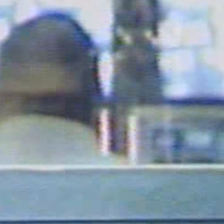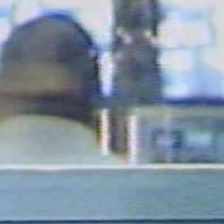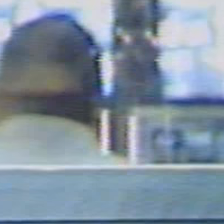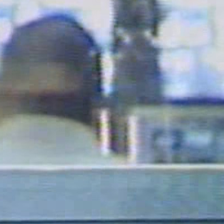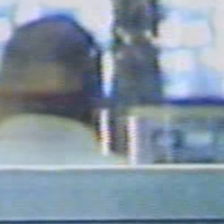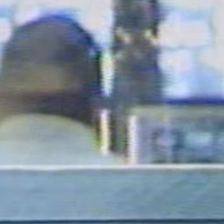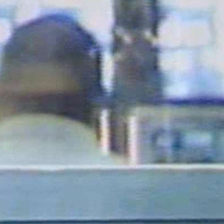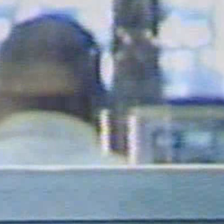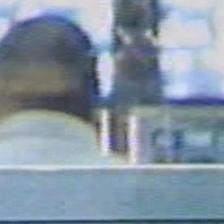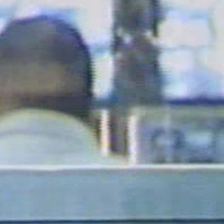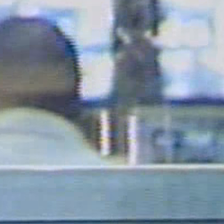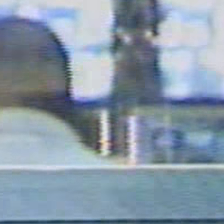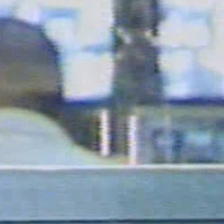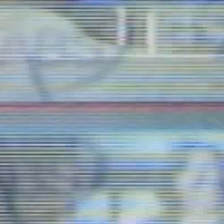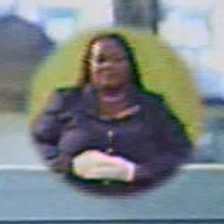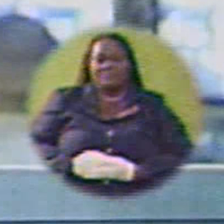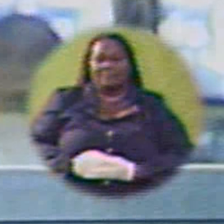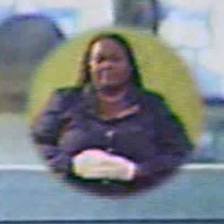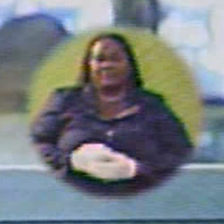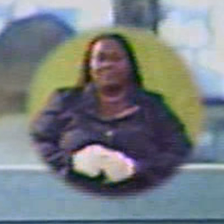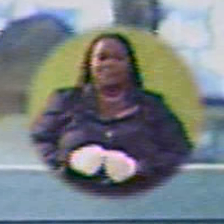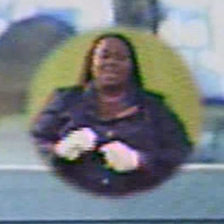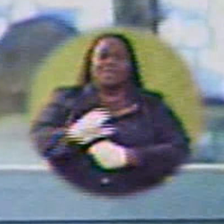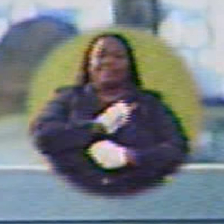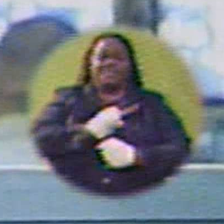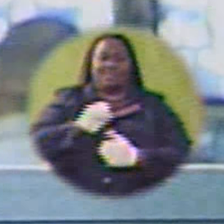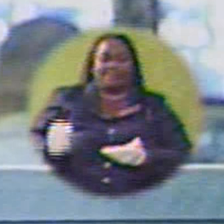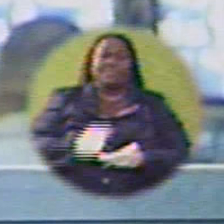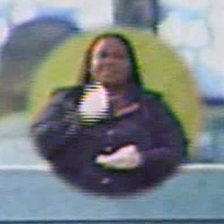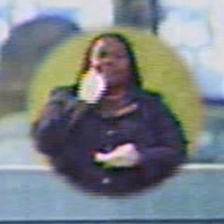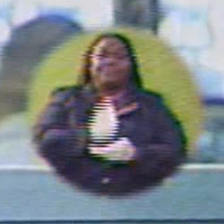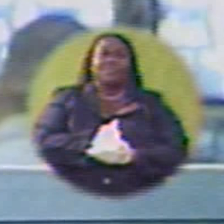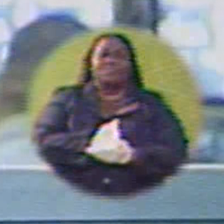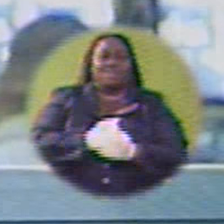Quinn Leandro says an interministerial committee has been established